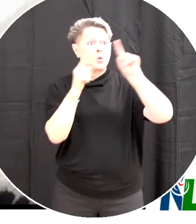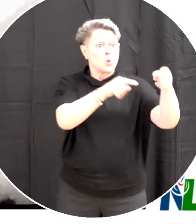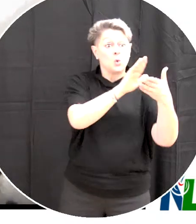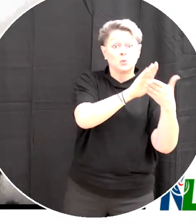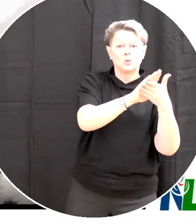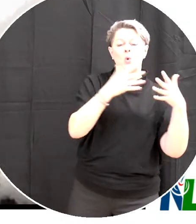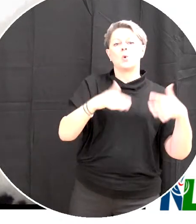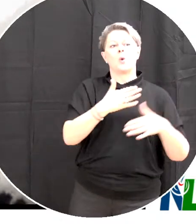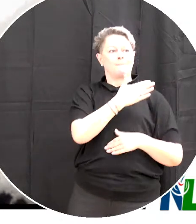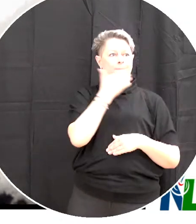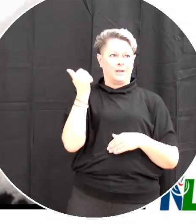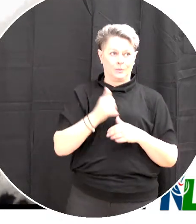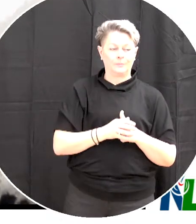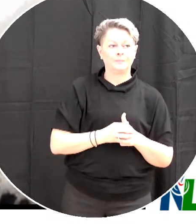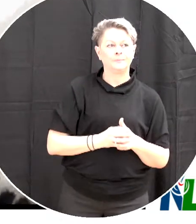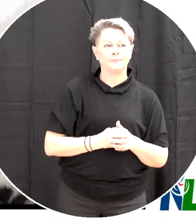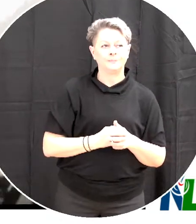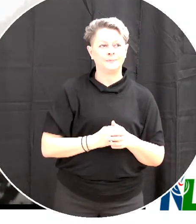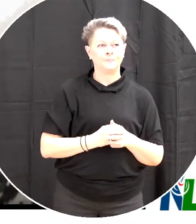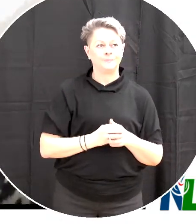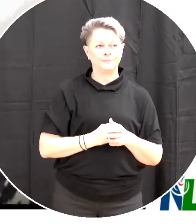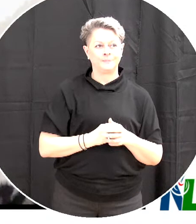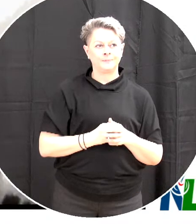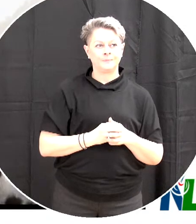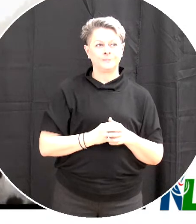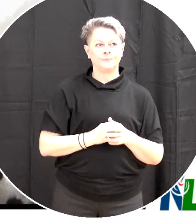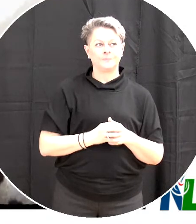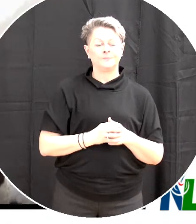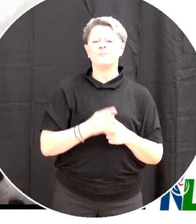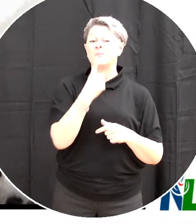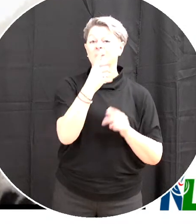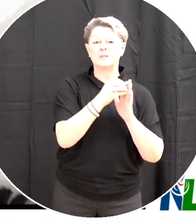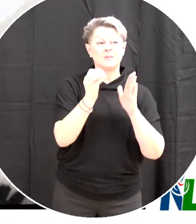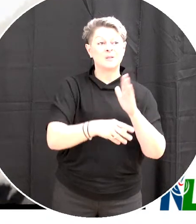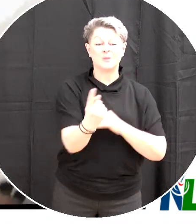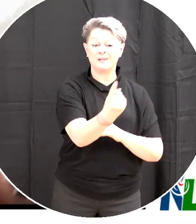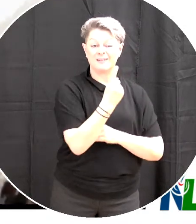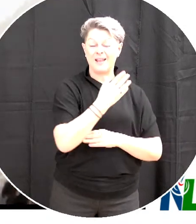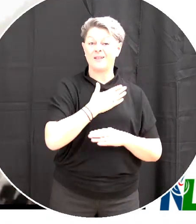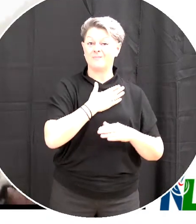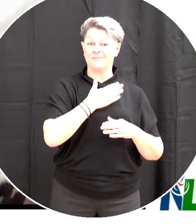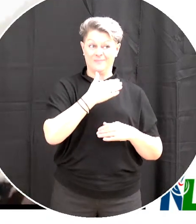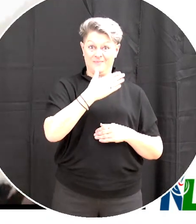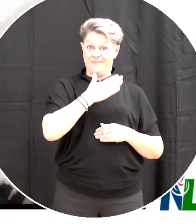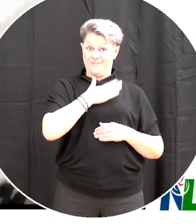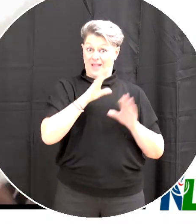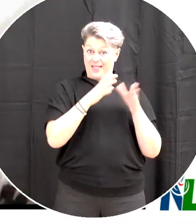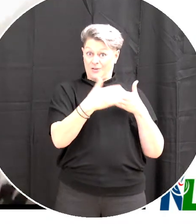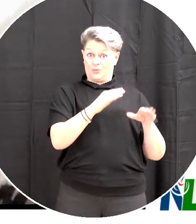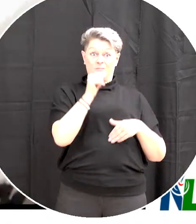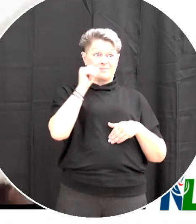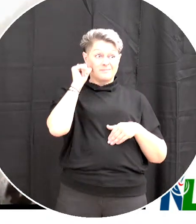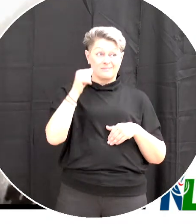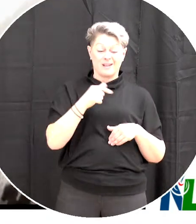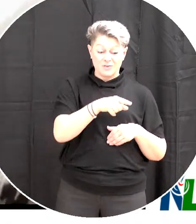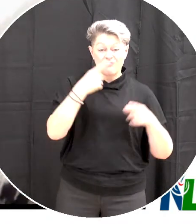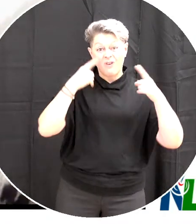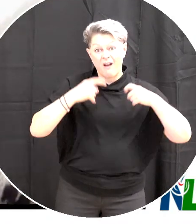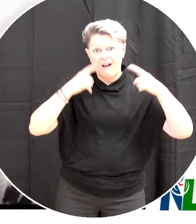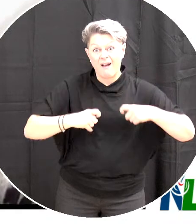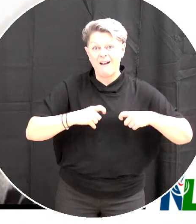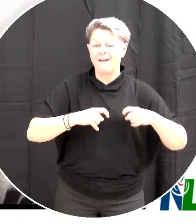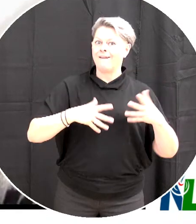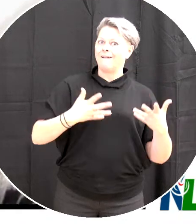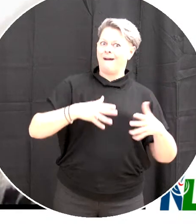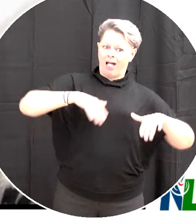student that's in my homeroom, but I don't actually teach a course to, came through the door yesterday crying. And I hadn't seen her in weeks, and I just said, oh my gosh, meaningful, and I would have